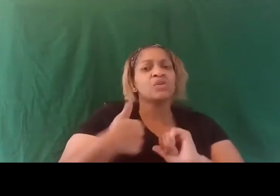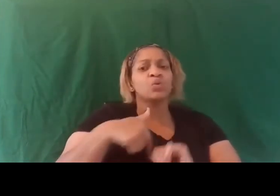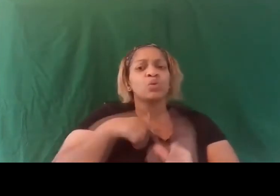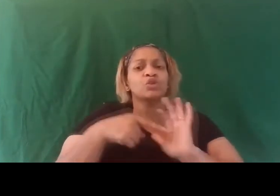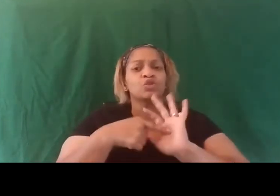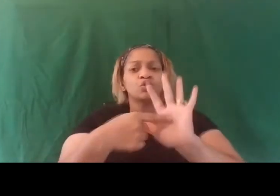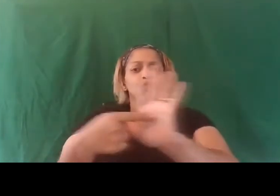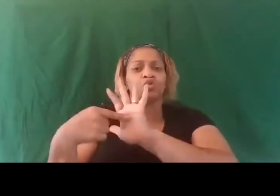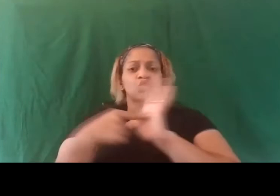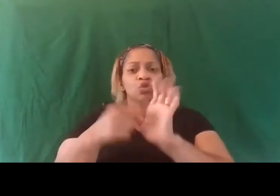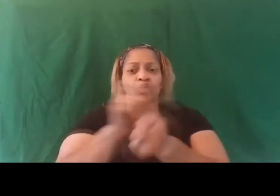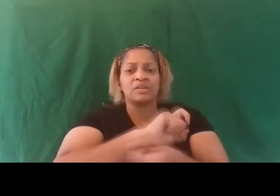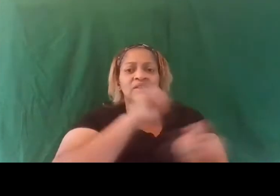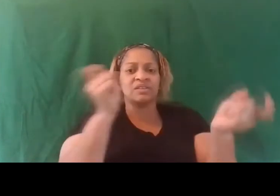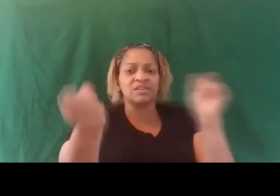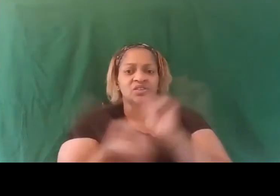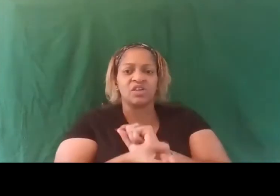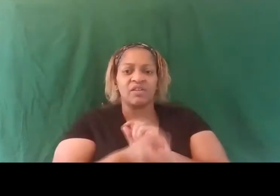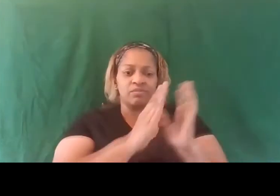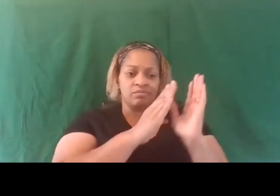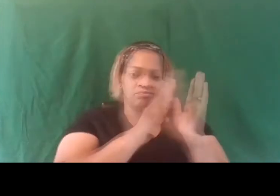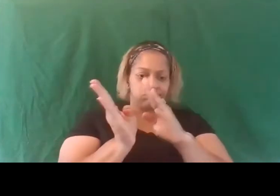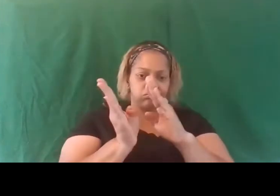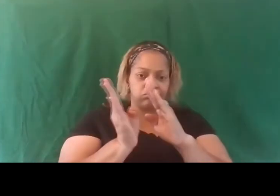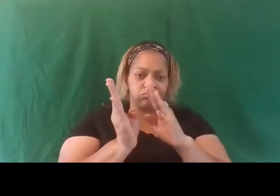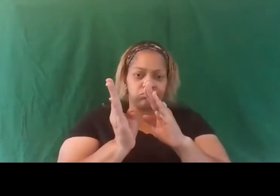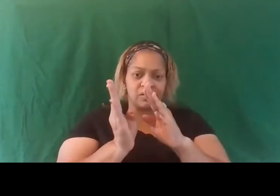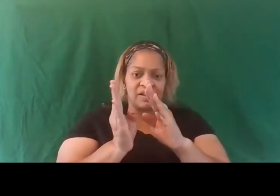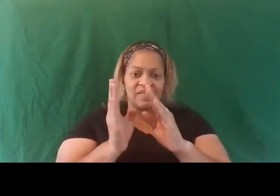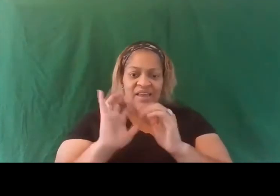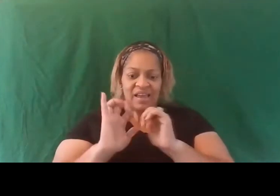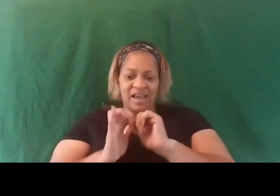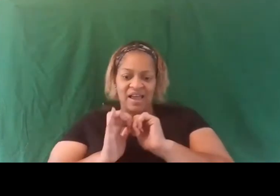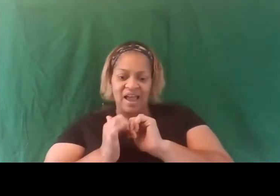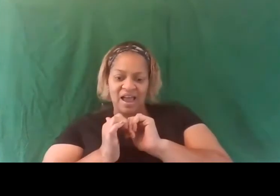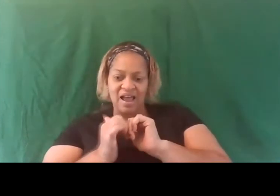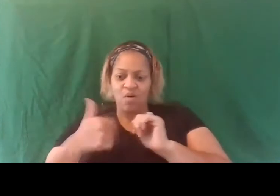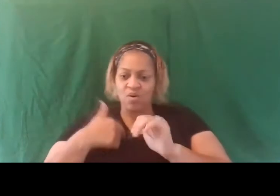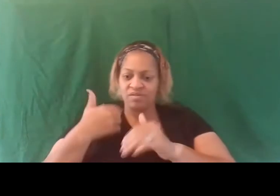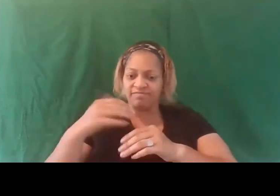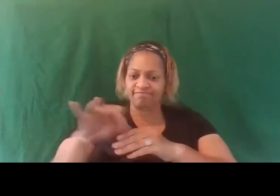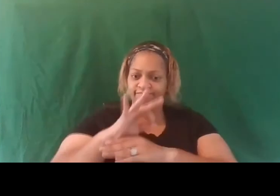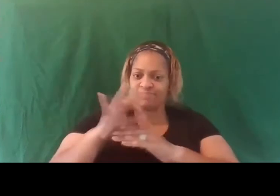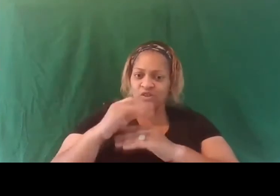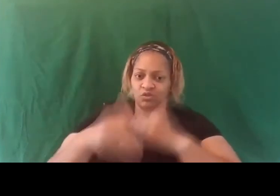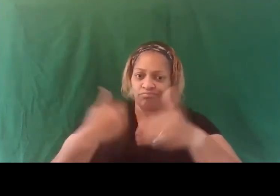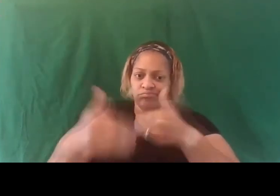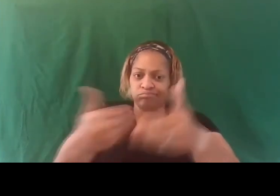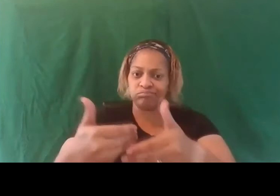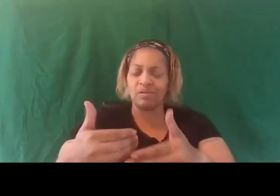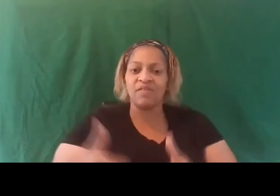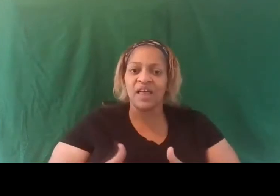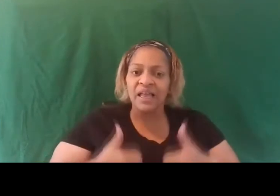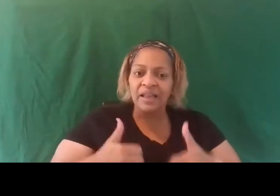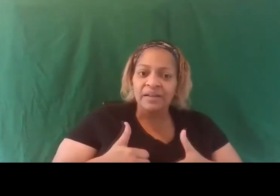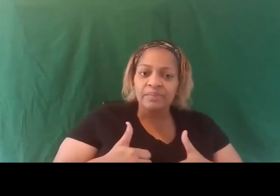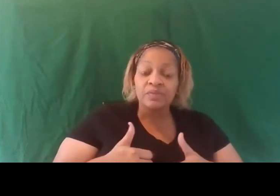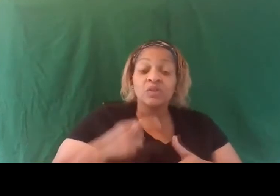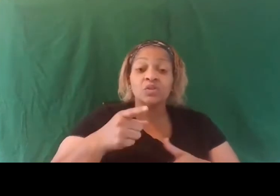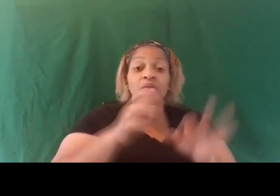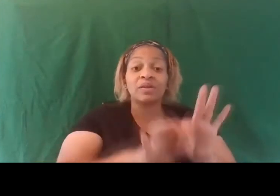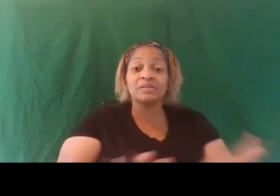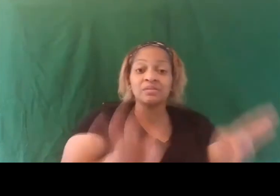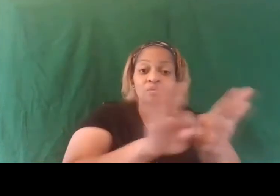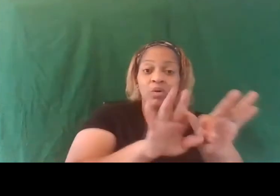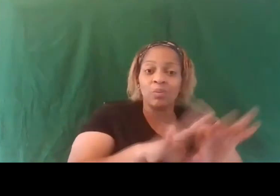and shifts and changes the terrain of my life? So that it's not just about a rocky road. It's not